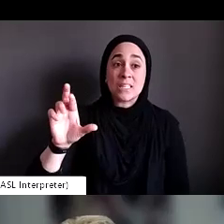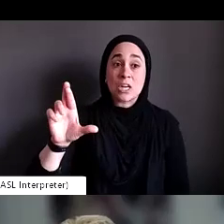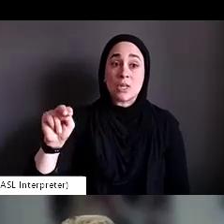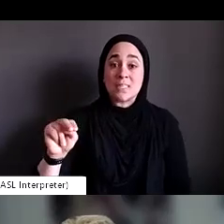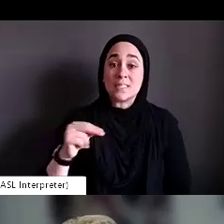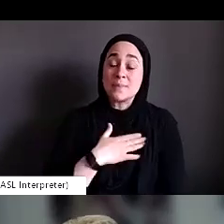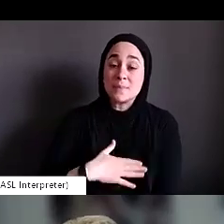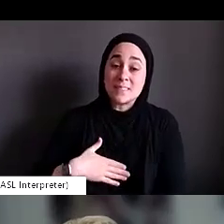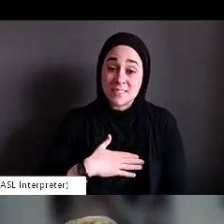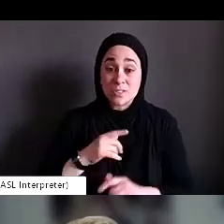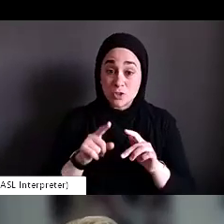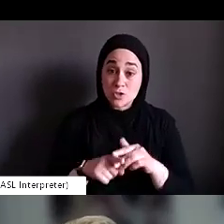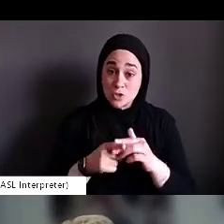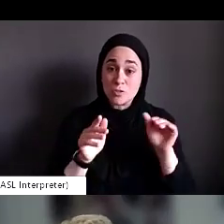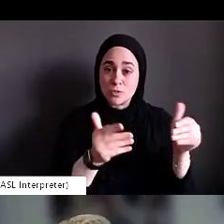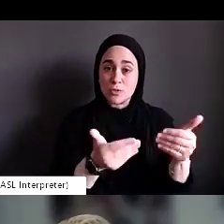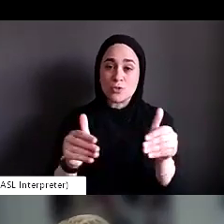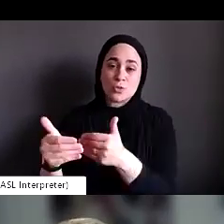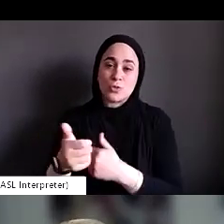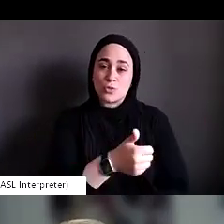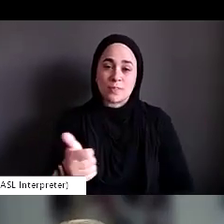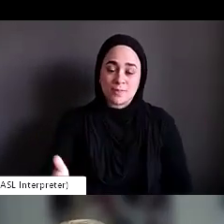with starting by introducing yourself.